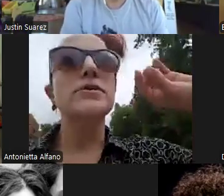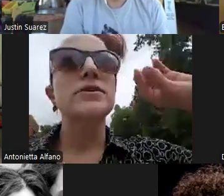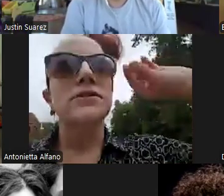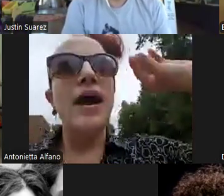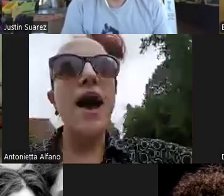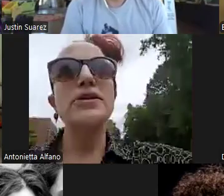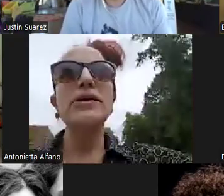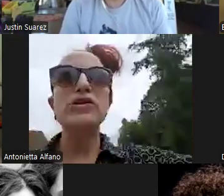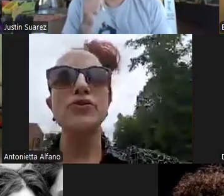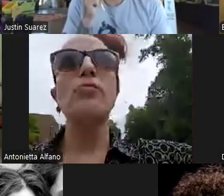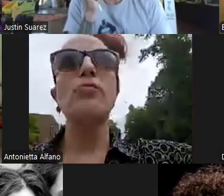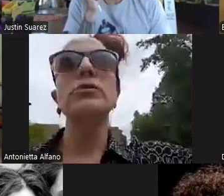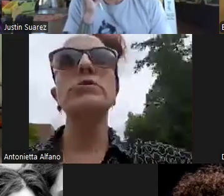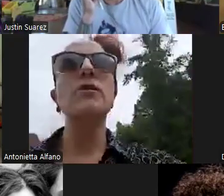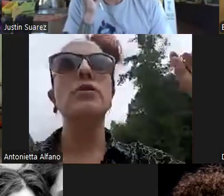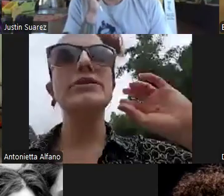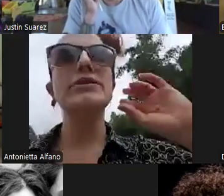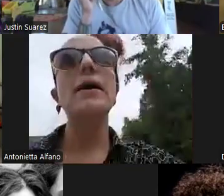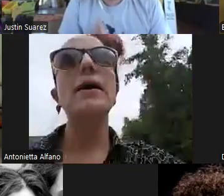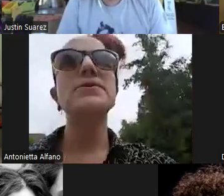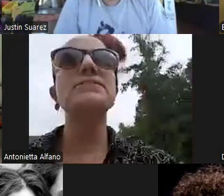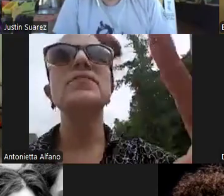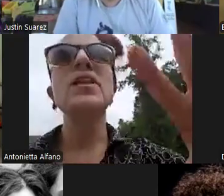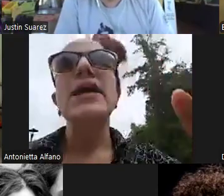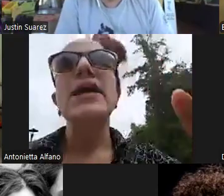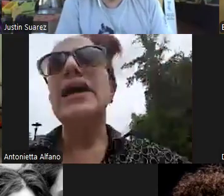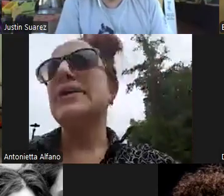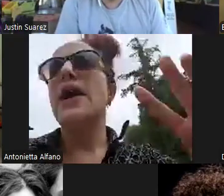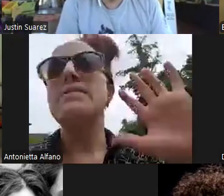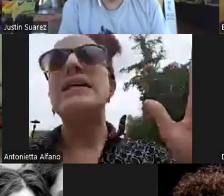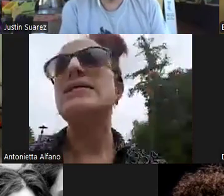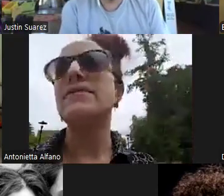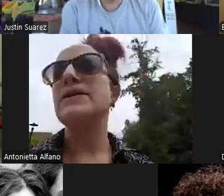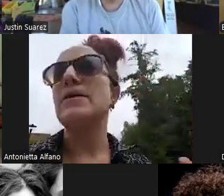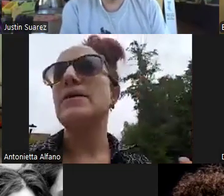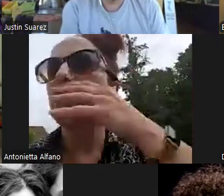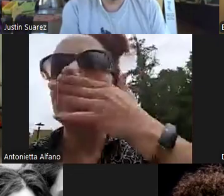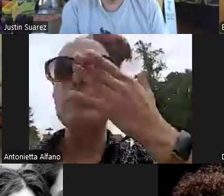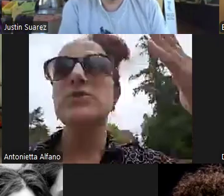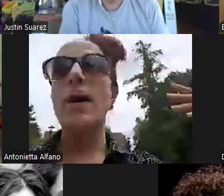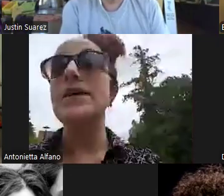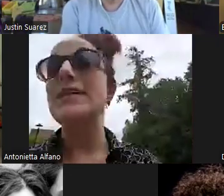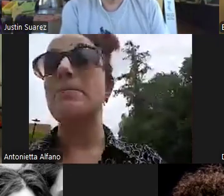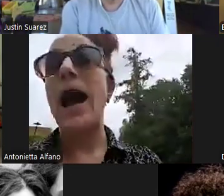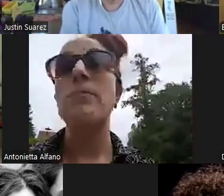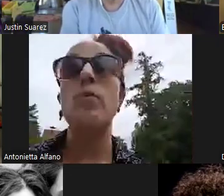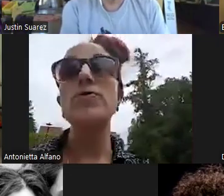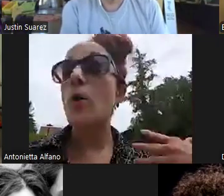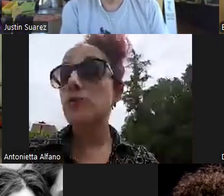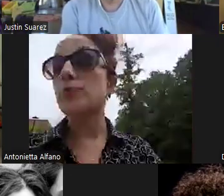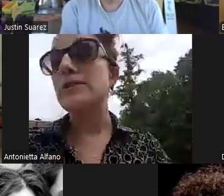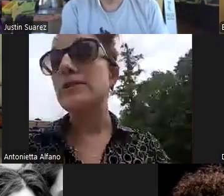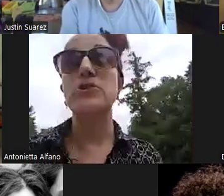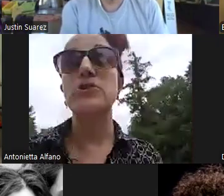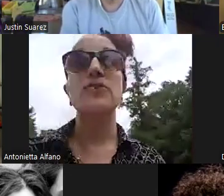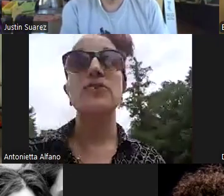was having a picture of a mural on these maps, and maybe if someone would be able to update the map with the